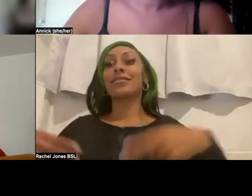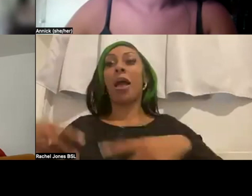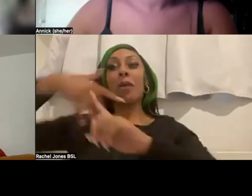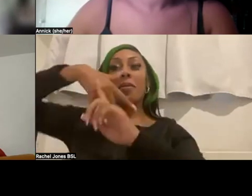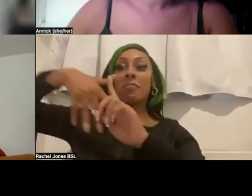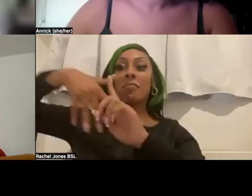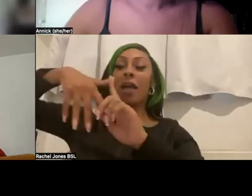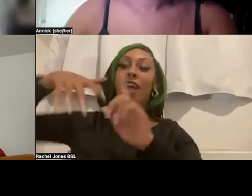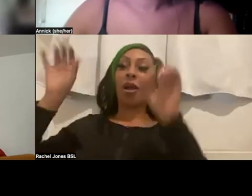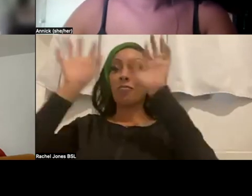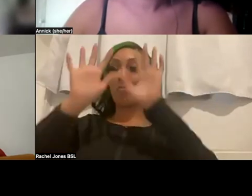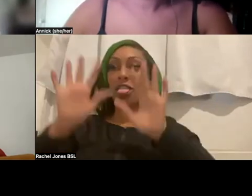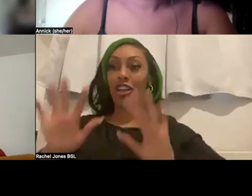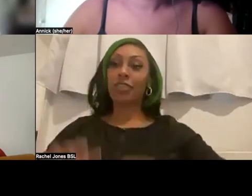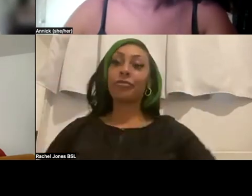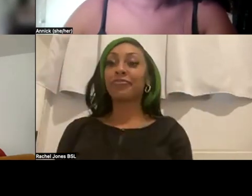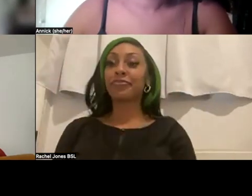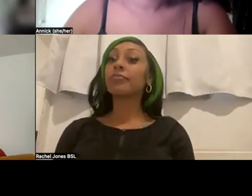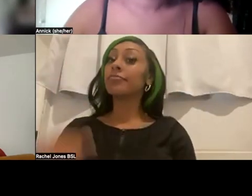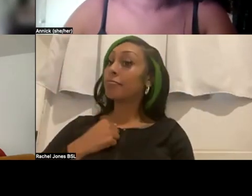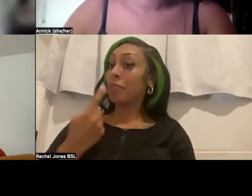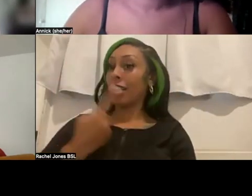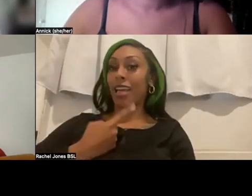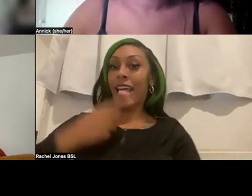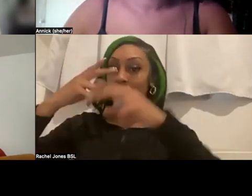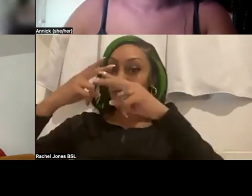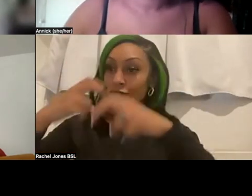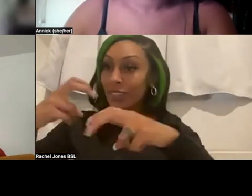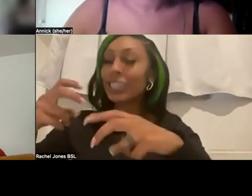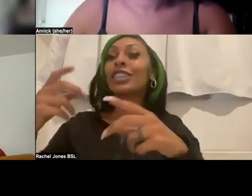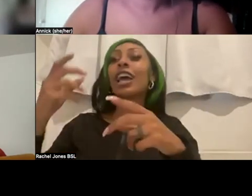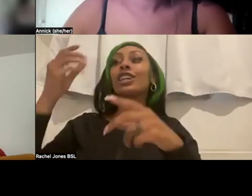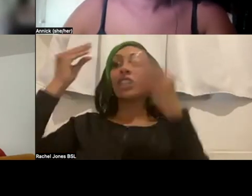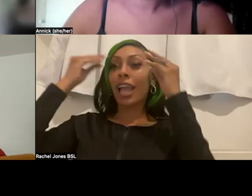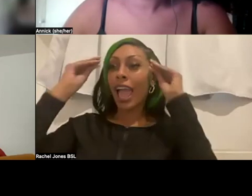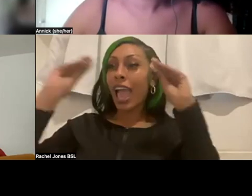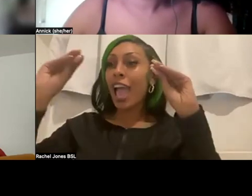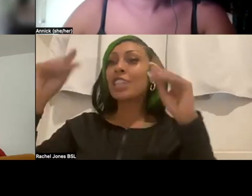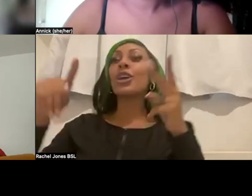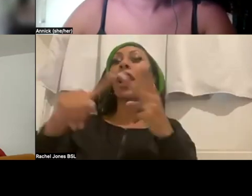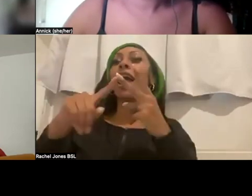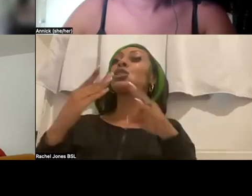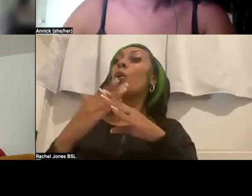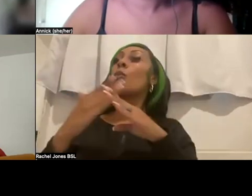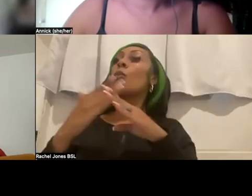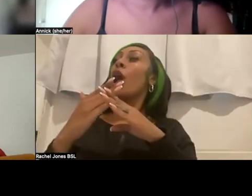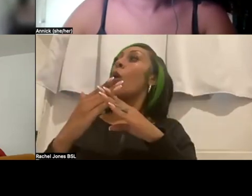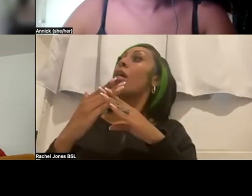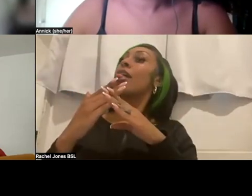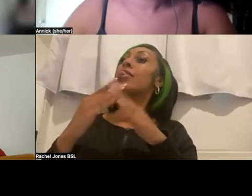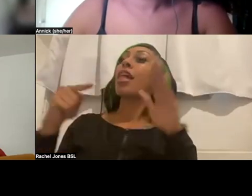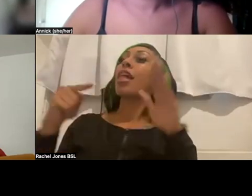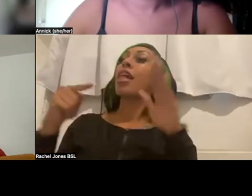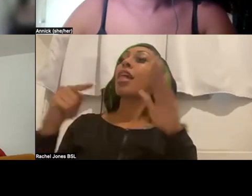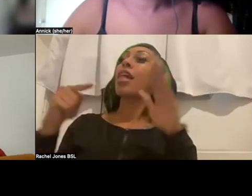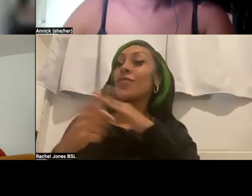me. I'm a researcher, educator and artist working with migrants and culture and based at Central School of Speech and